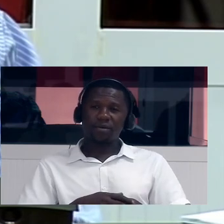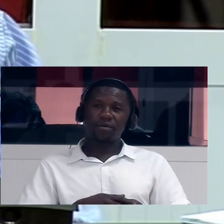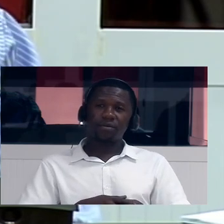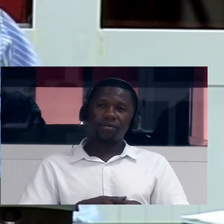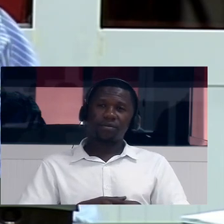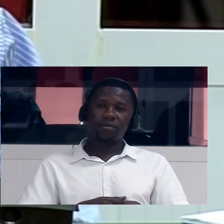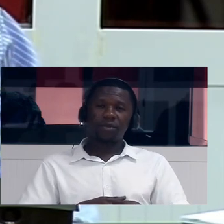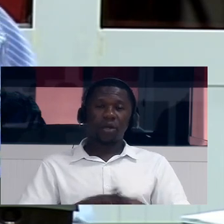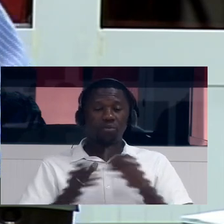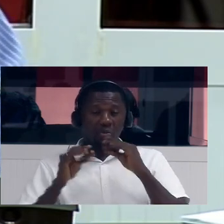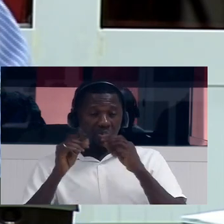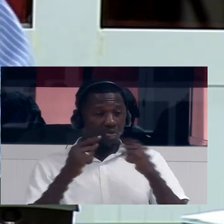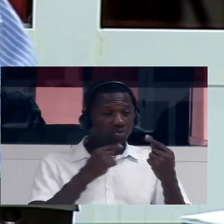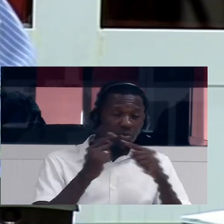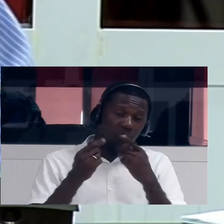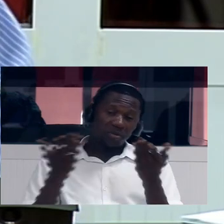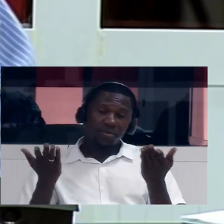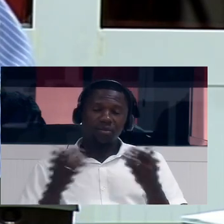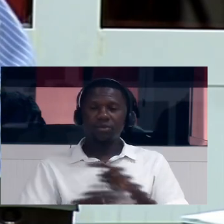Gossip? No.